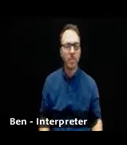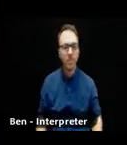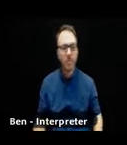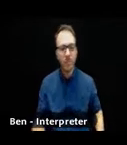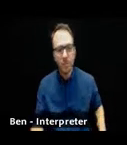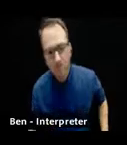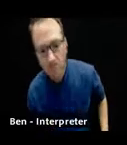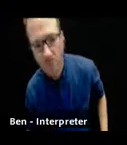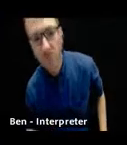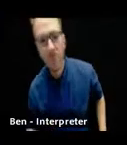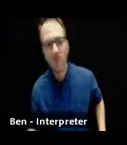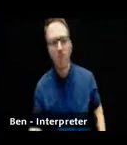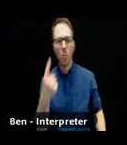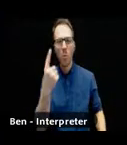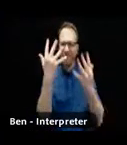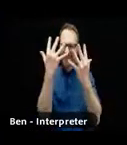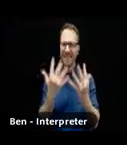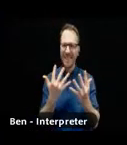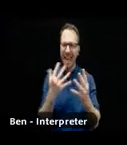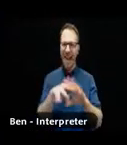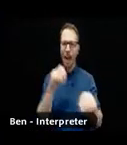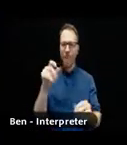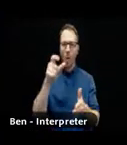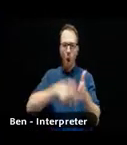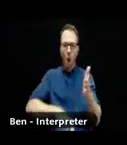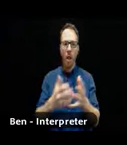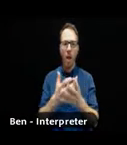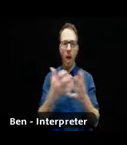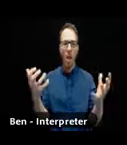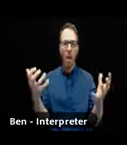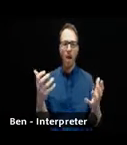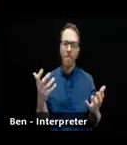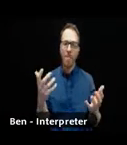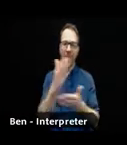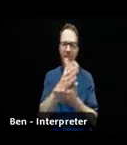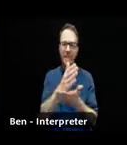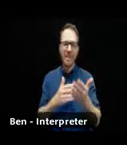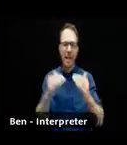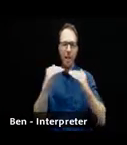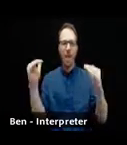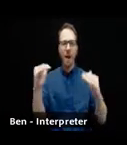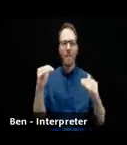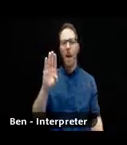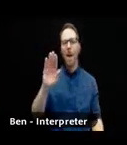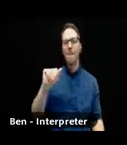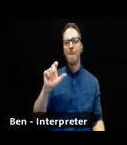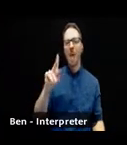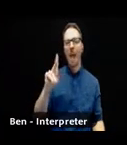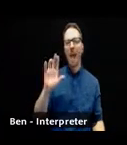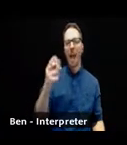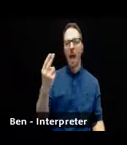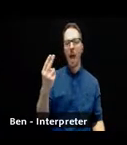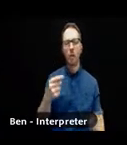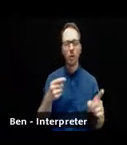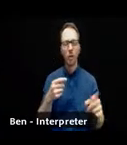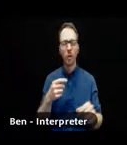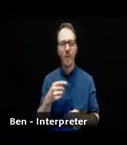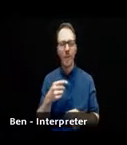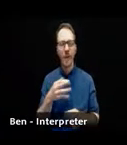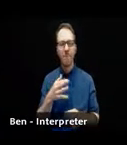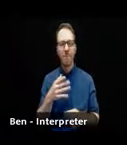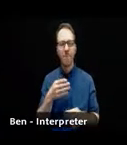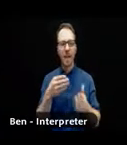And one of the sad things that came out of the article really was a lot of, not a lot, but some level of backlash against particularly Andy